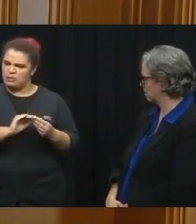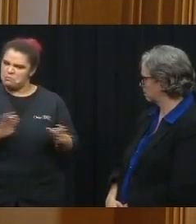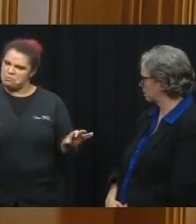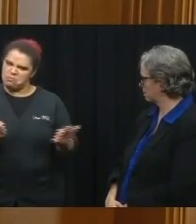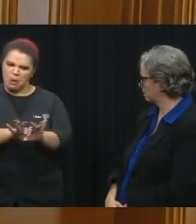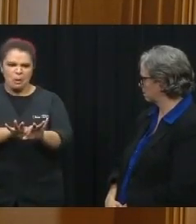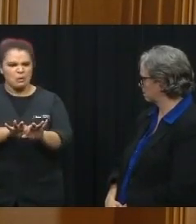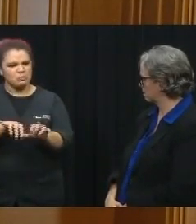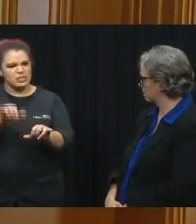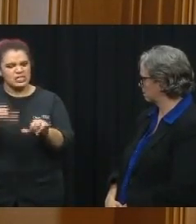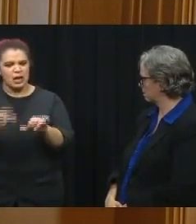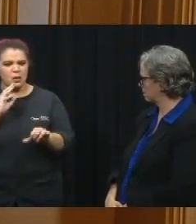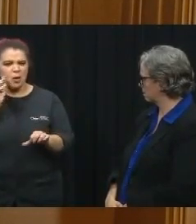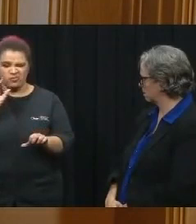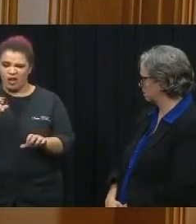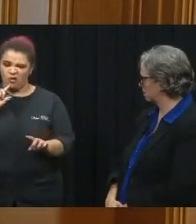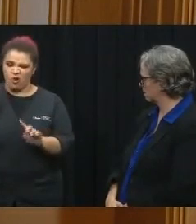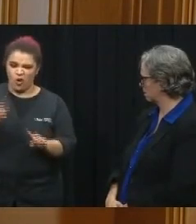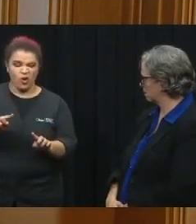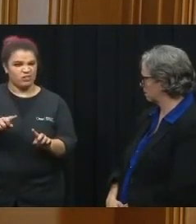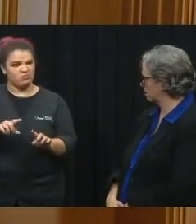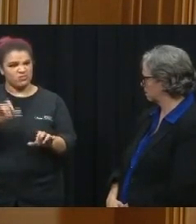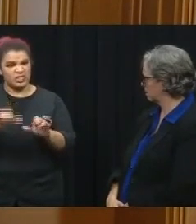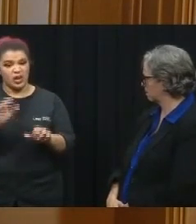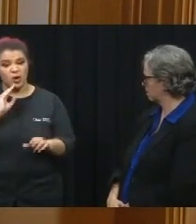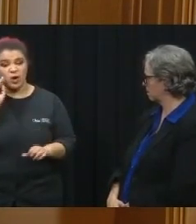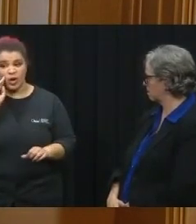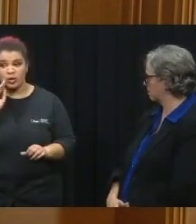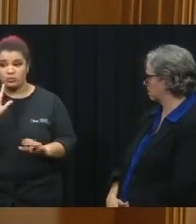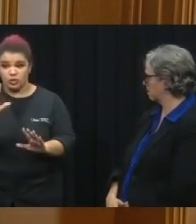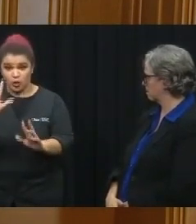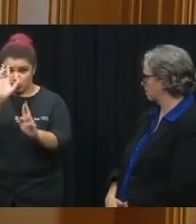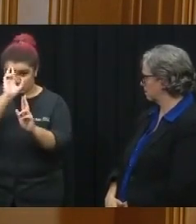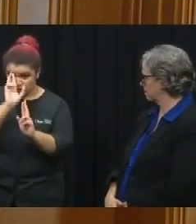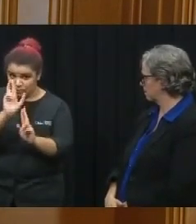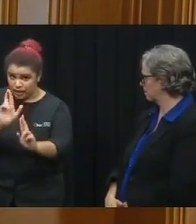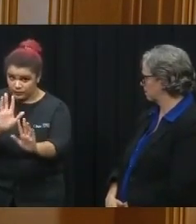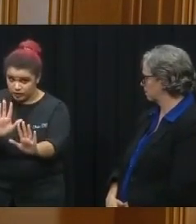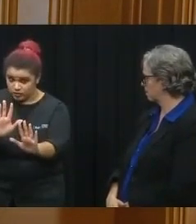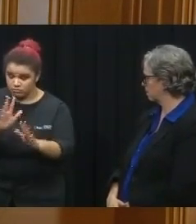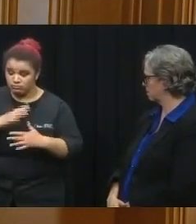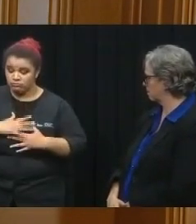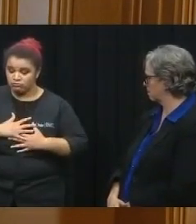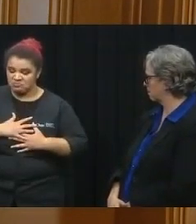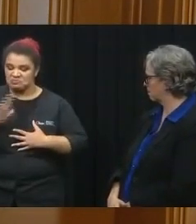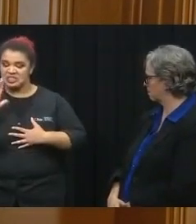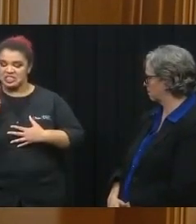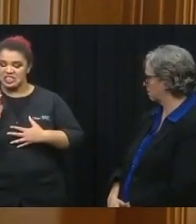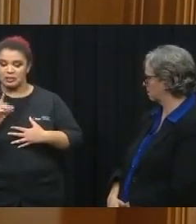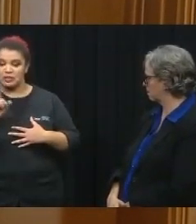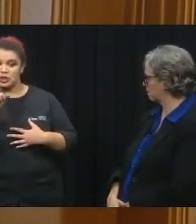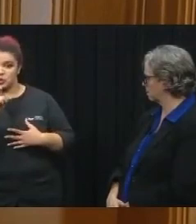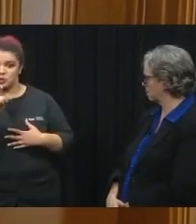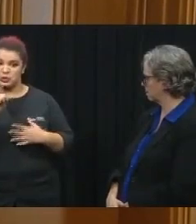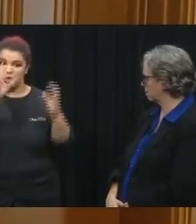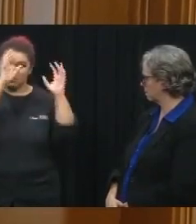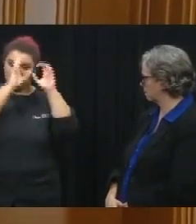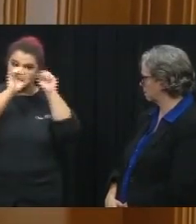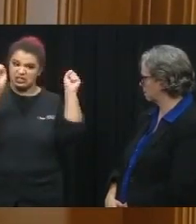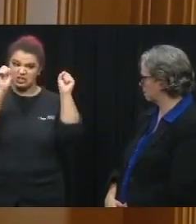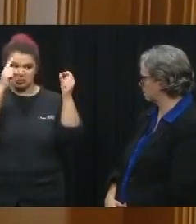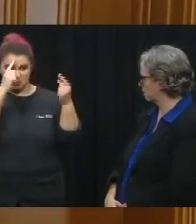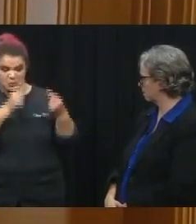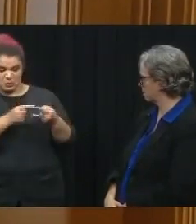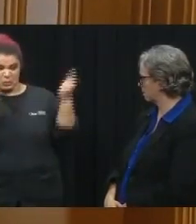respectfully, it does not sound like you and the president are aligned at all. Where Ohioans are concerned, it actually sounds like